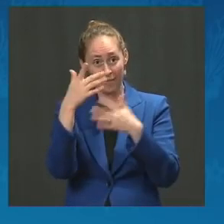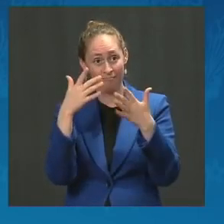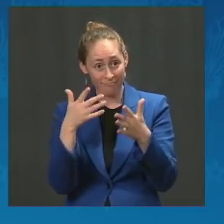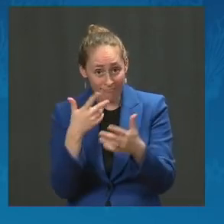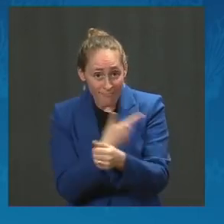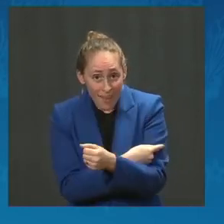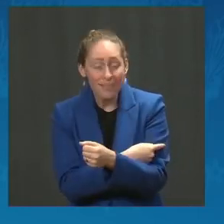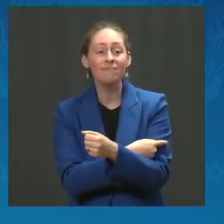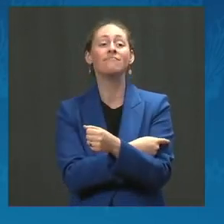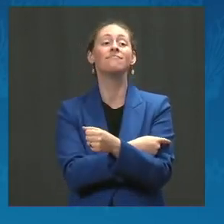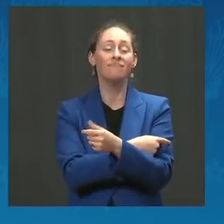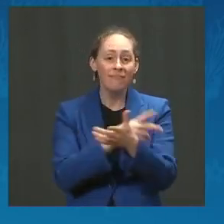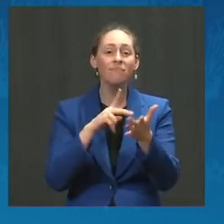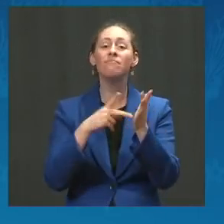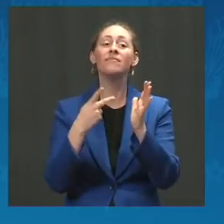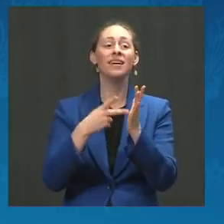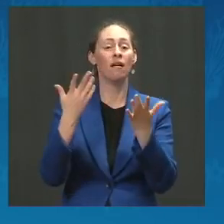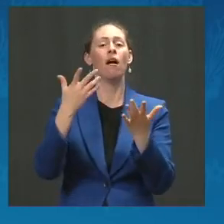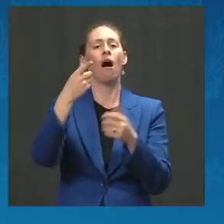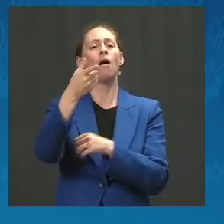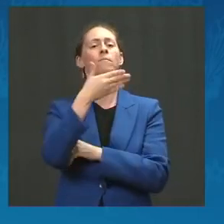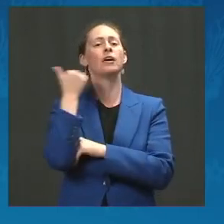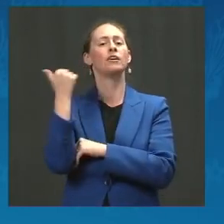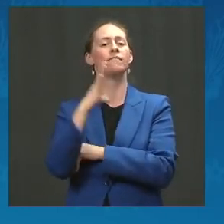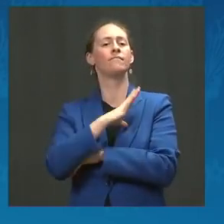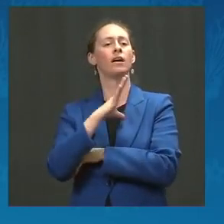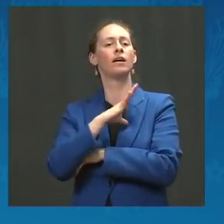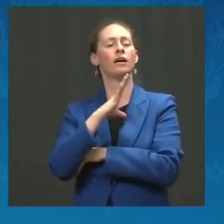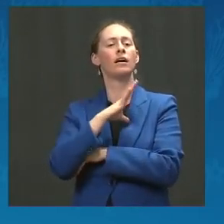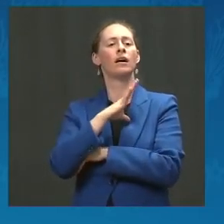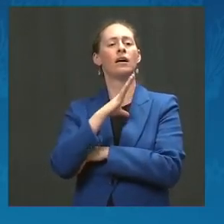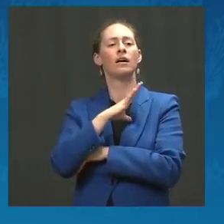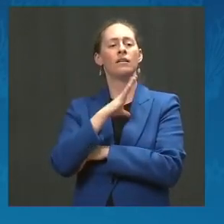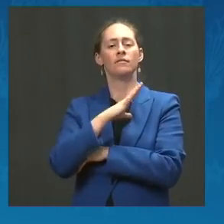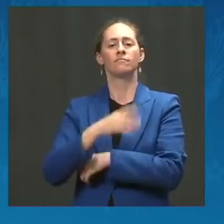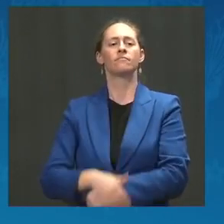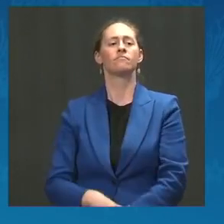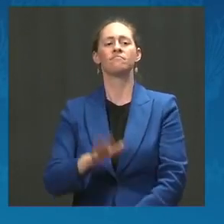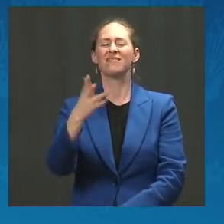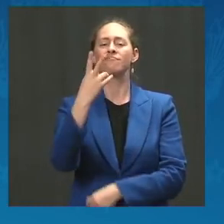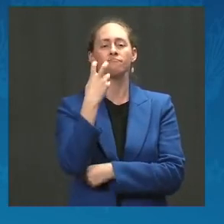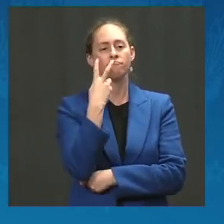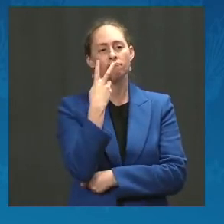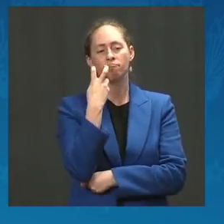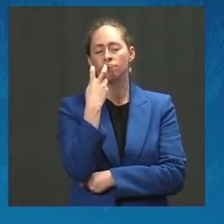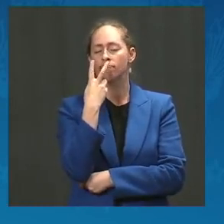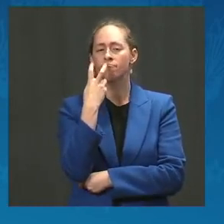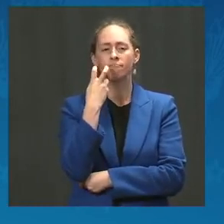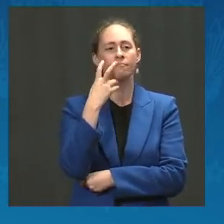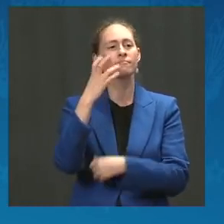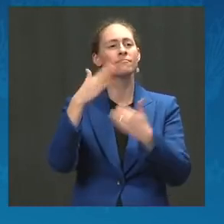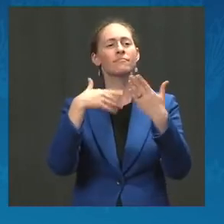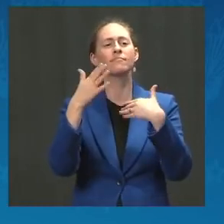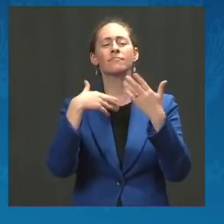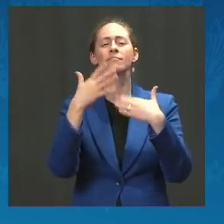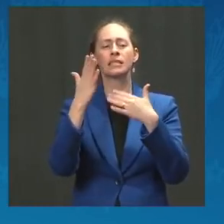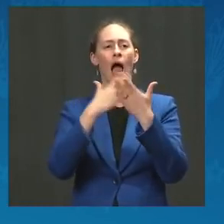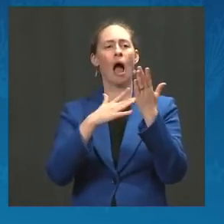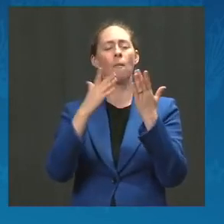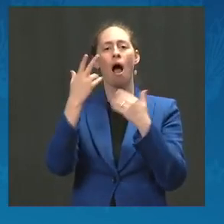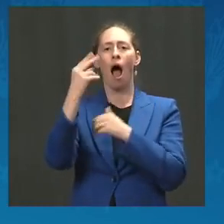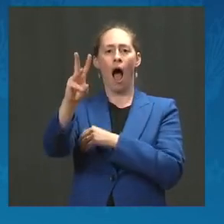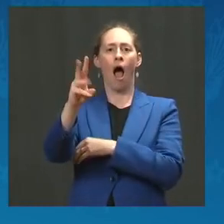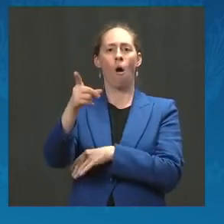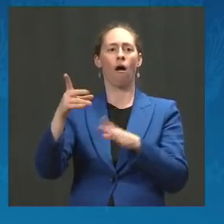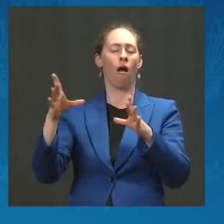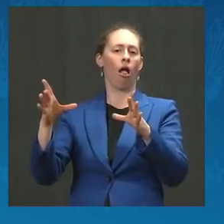a situation where you are highly unlikely, even if you somehow get the virus,